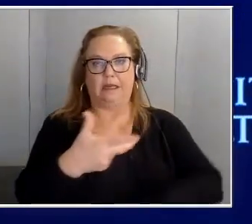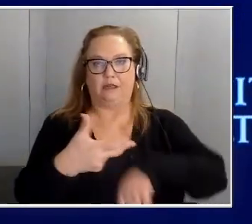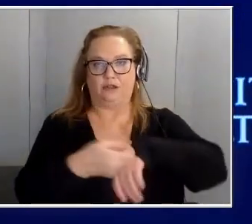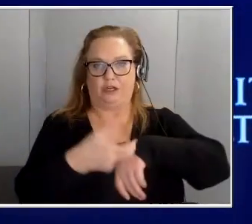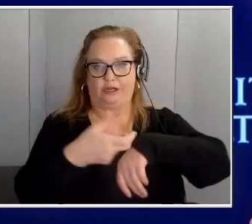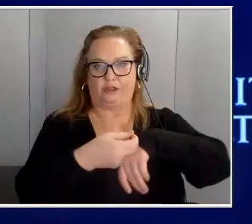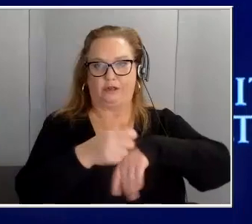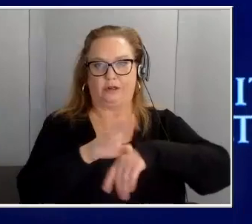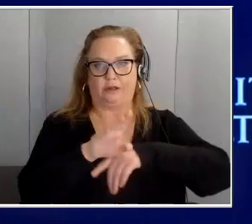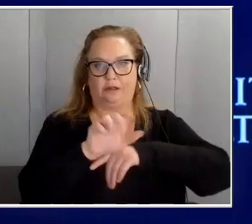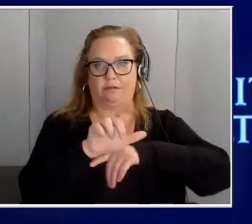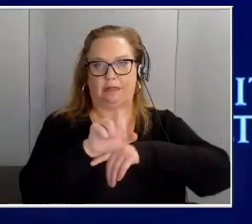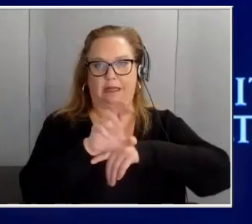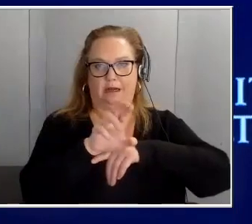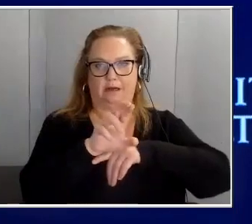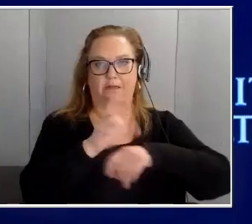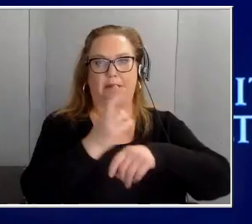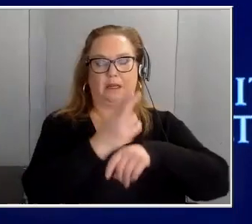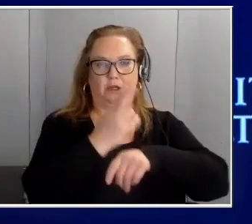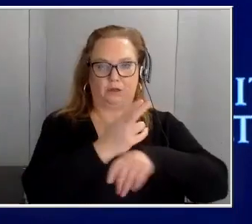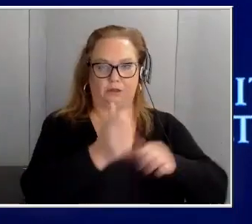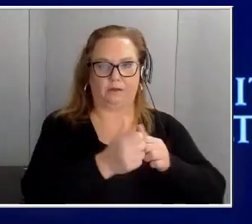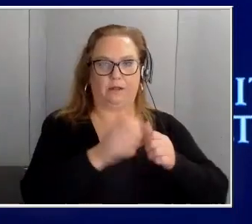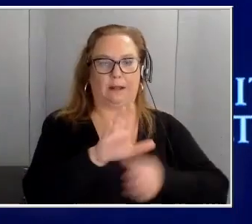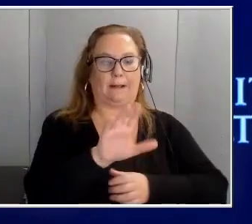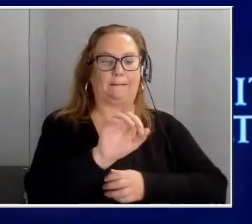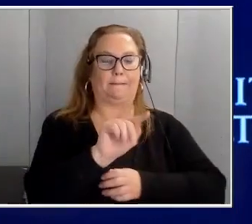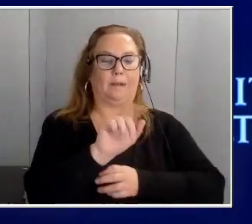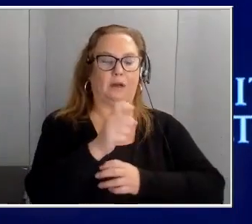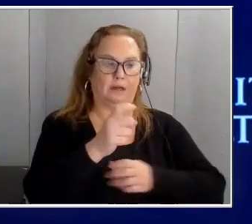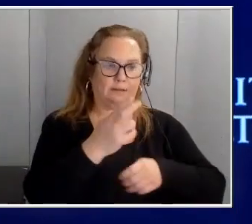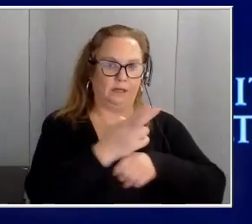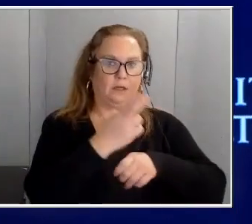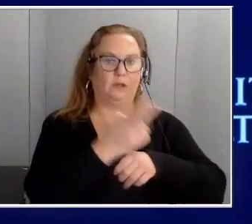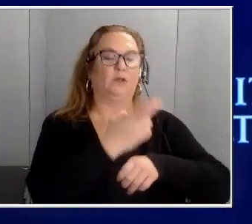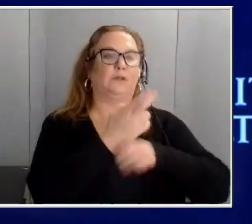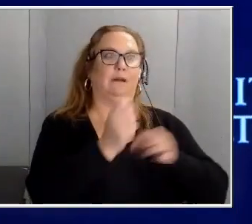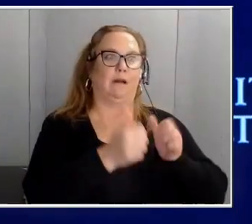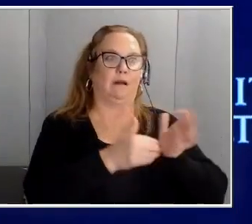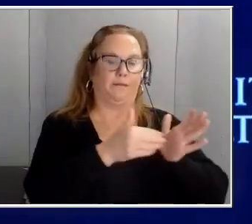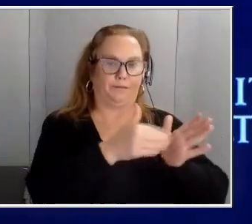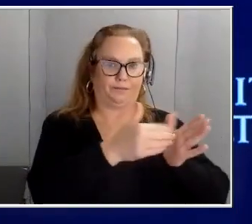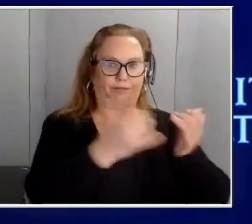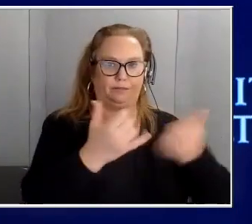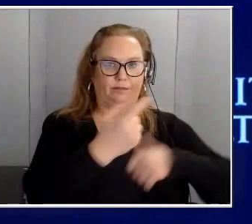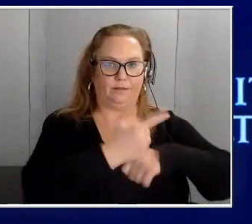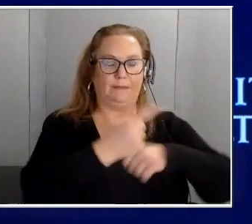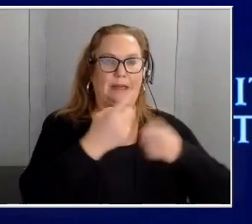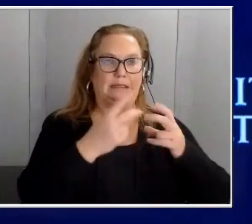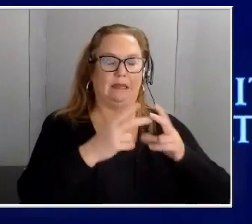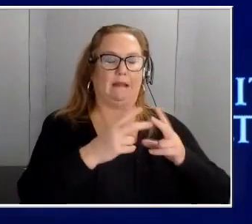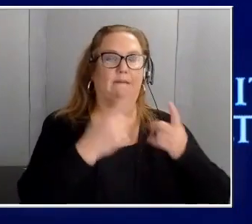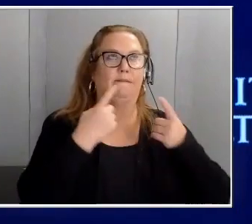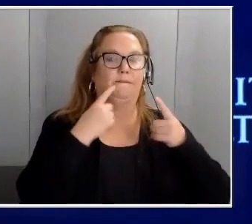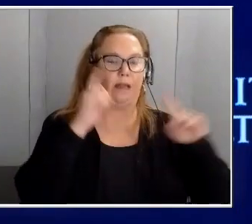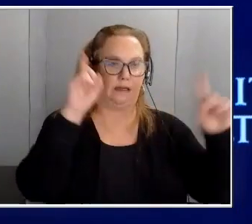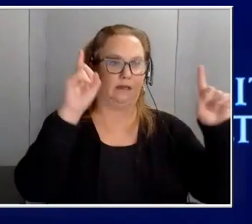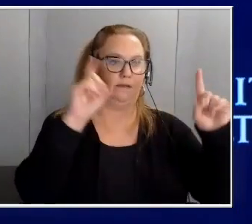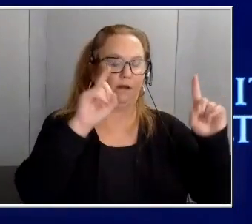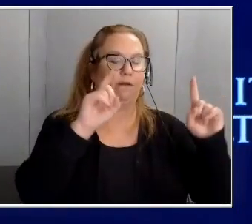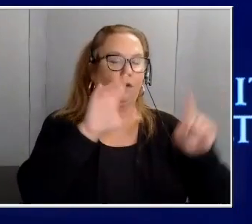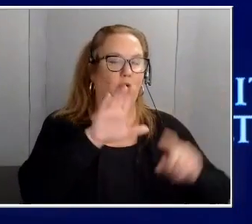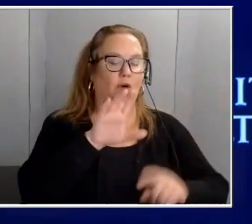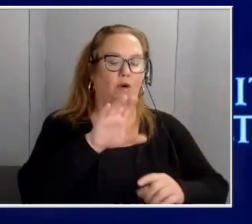mentioned, Botox is being used for a lot of medical diagnoses these days, but it is very effective for the treatment of overactive